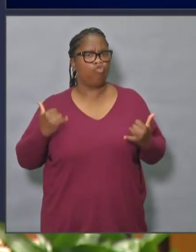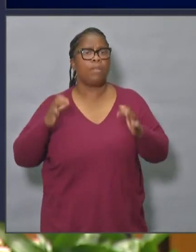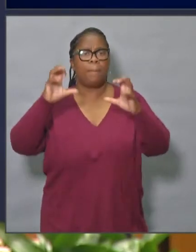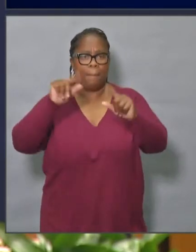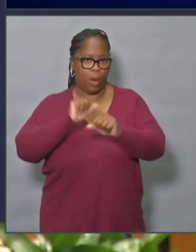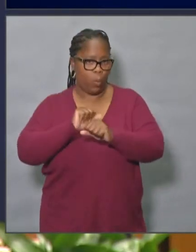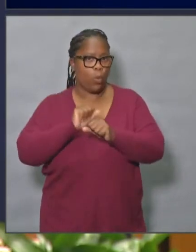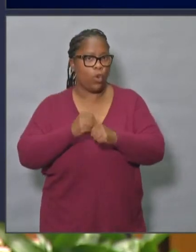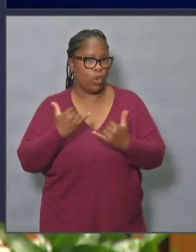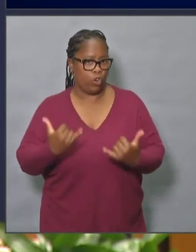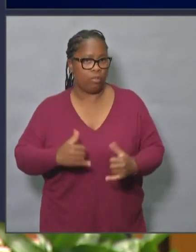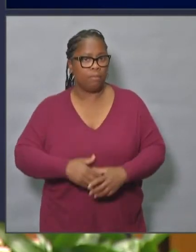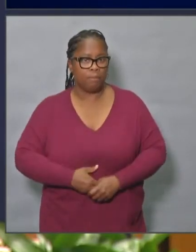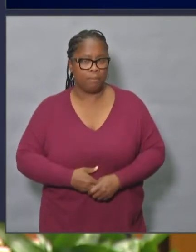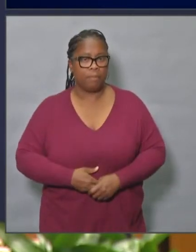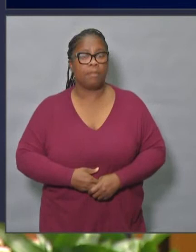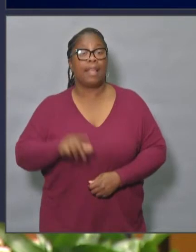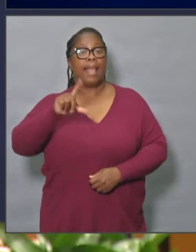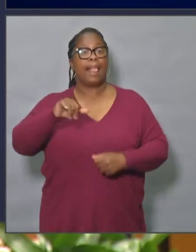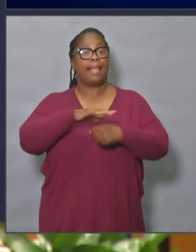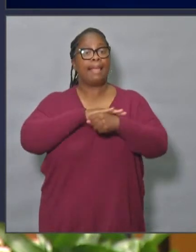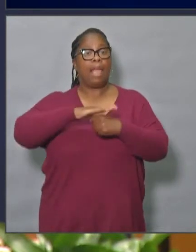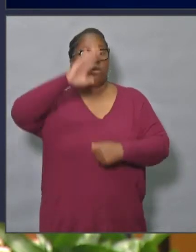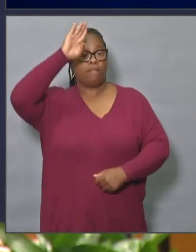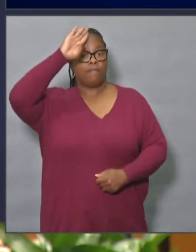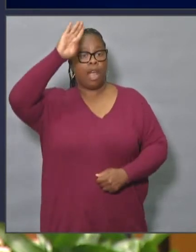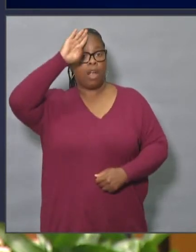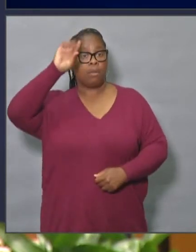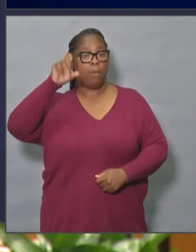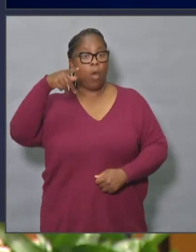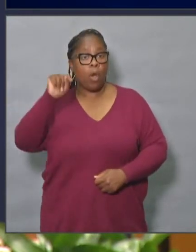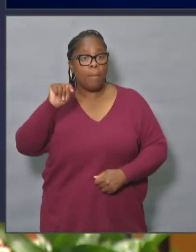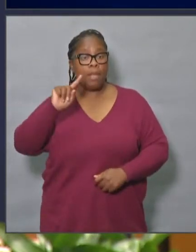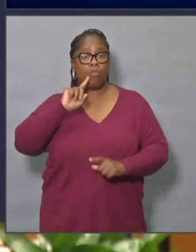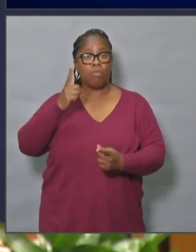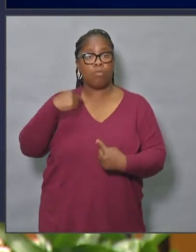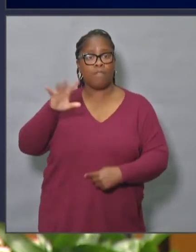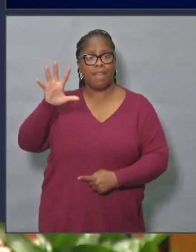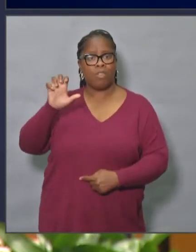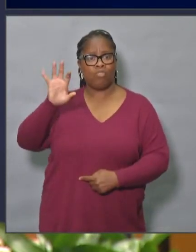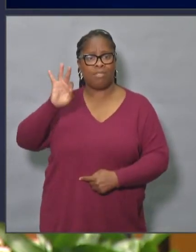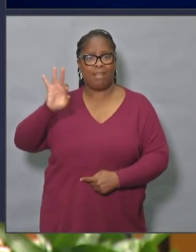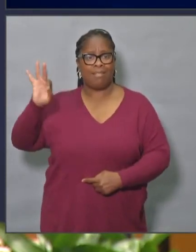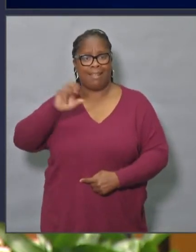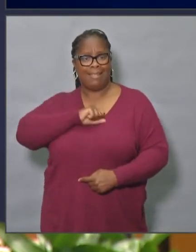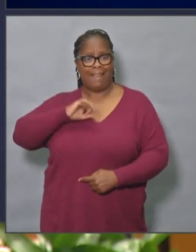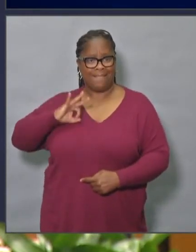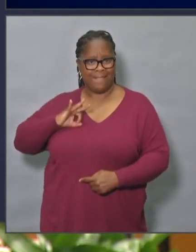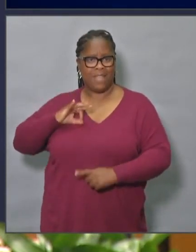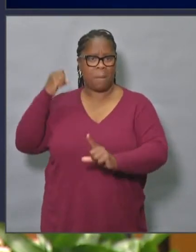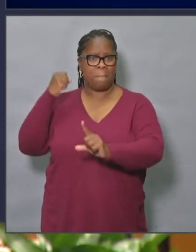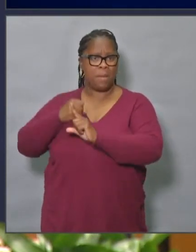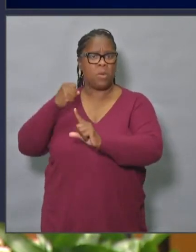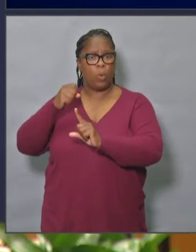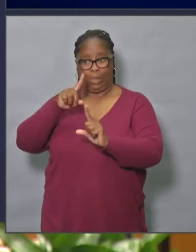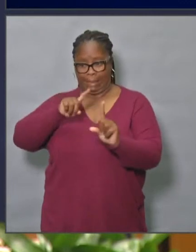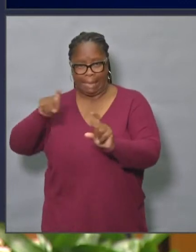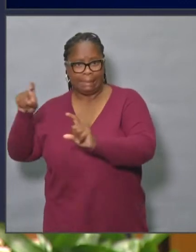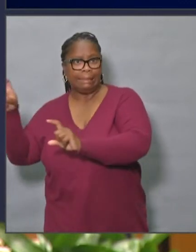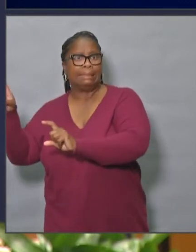work. The LA County Fire Department is reporting that 599 staff members have now been tested